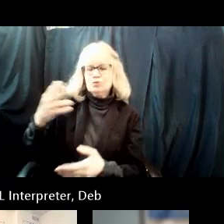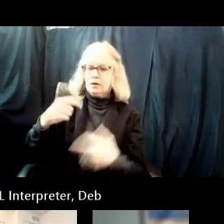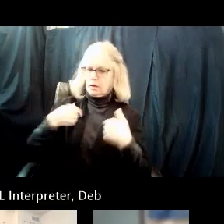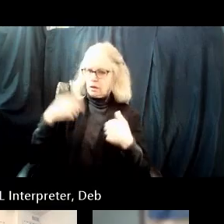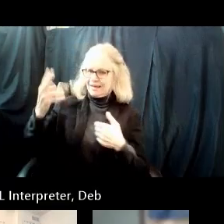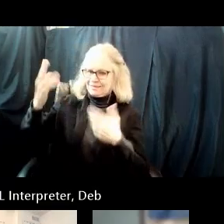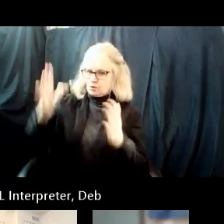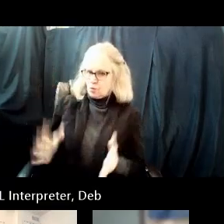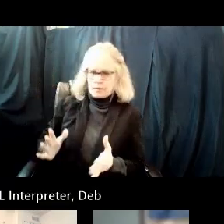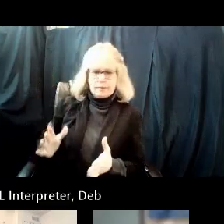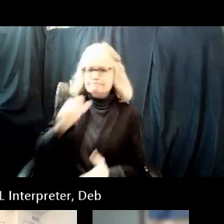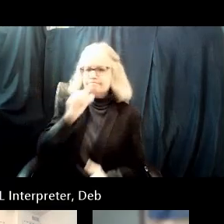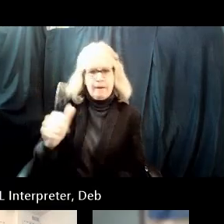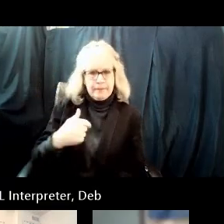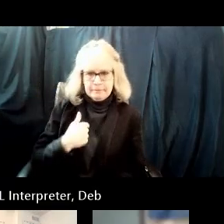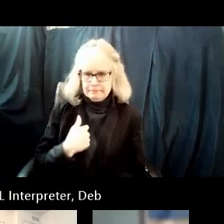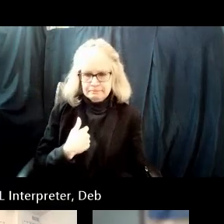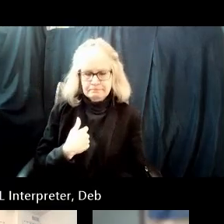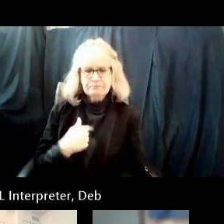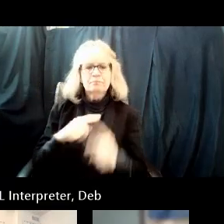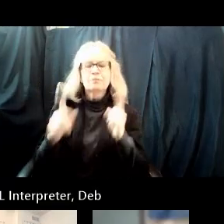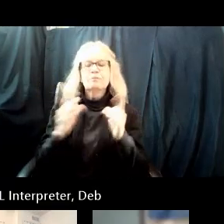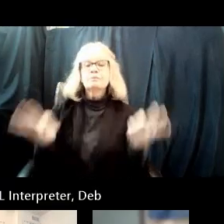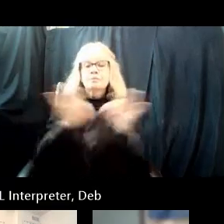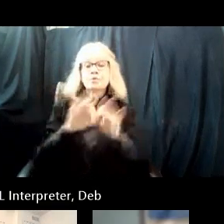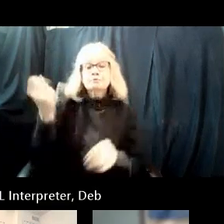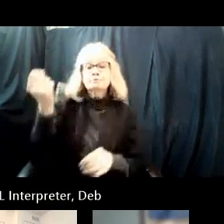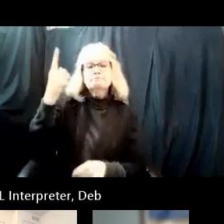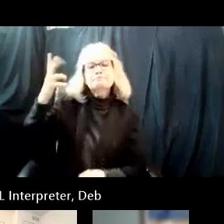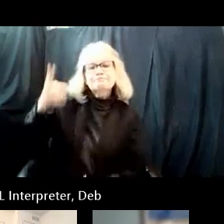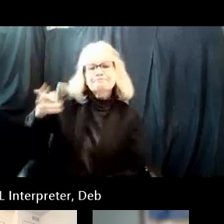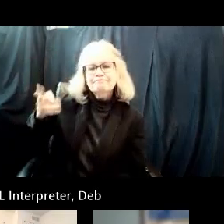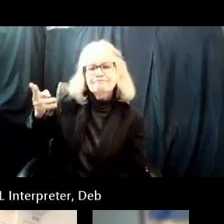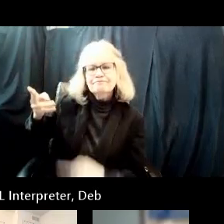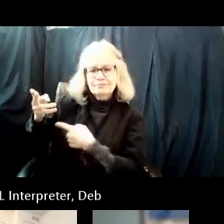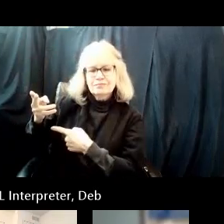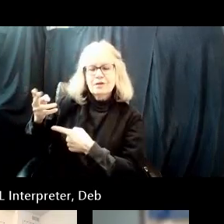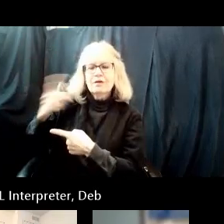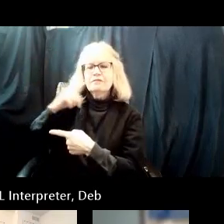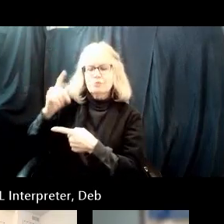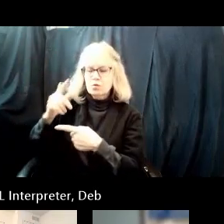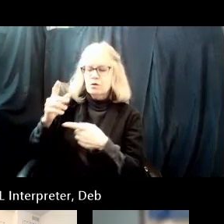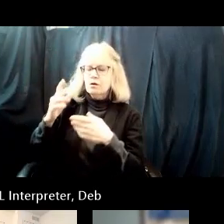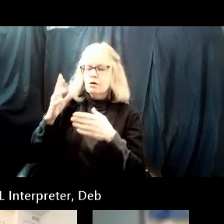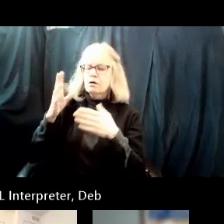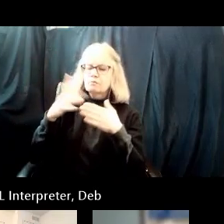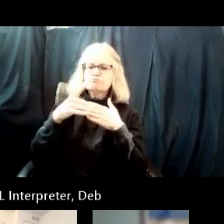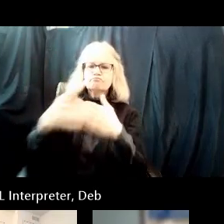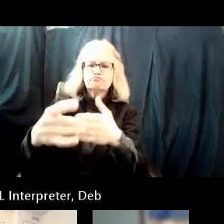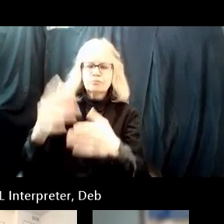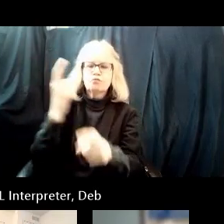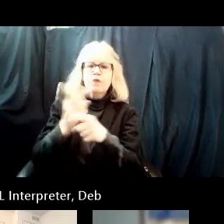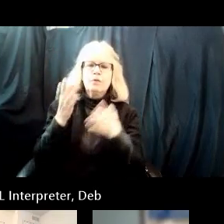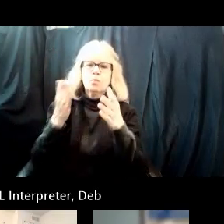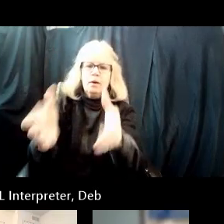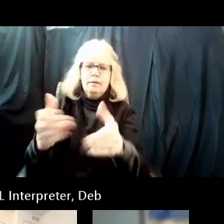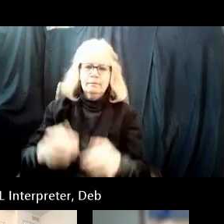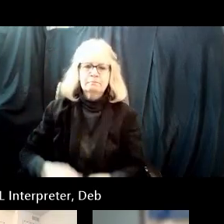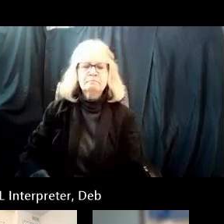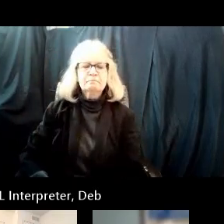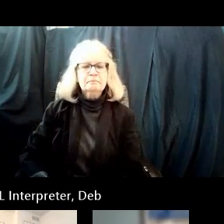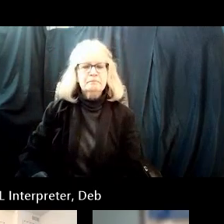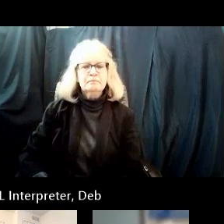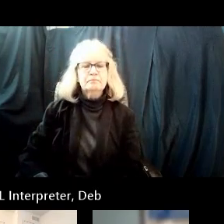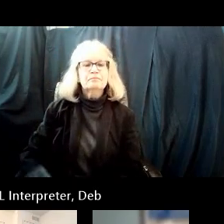it's important for us to understand our history so that we can have the correct path towards where we're going. I